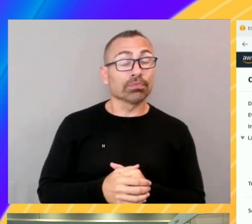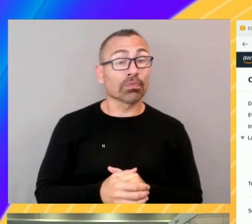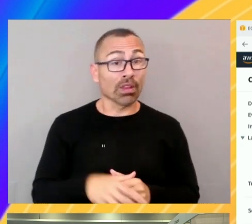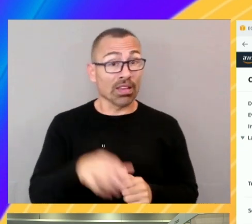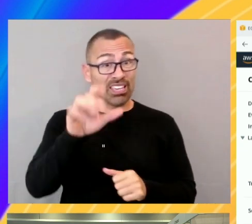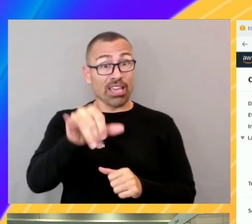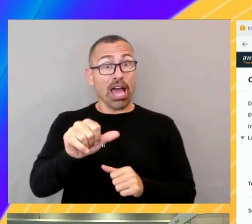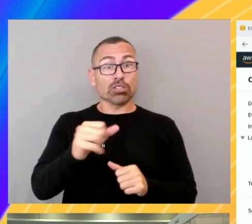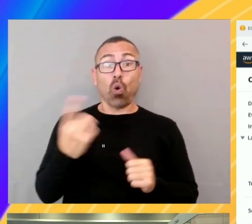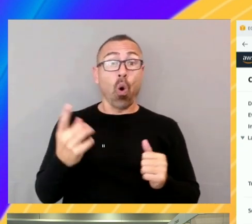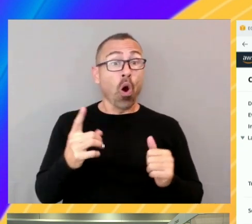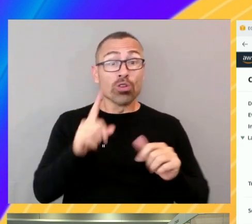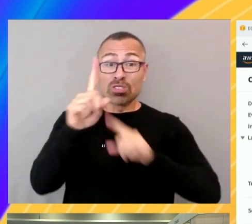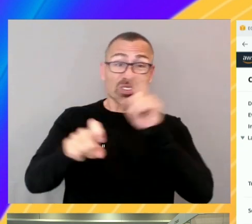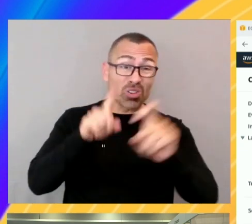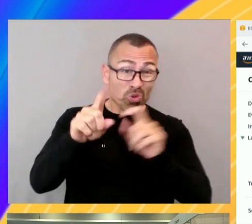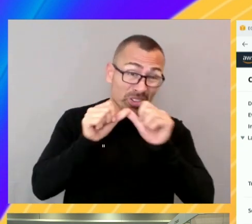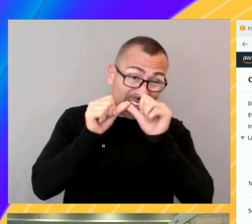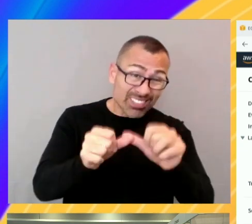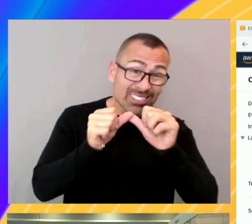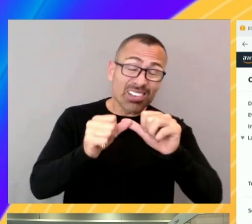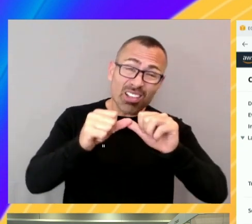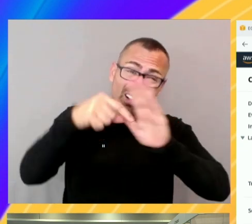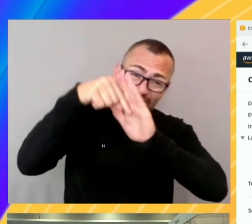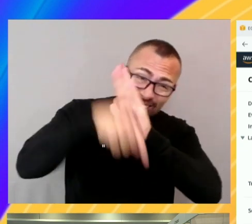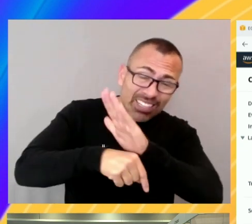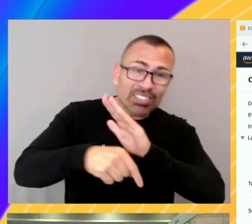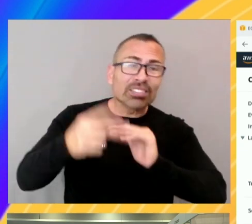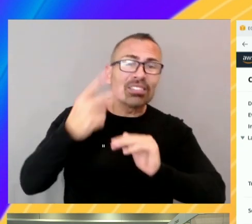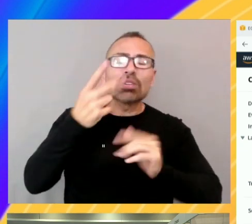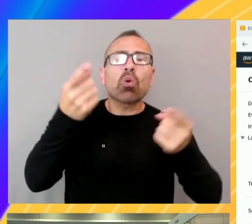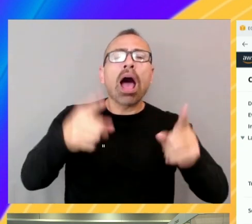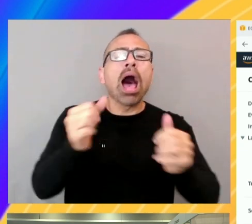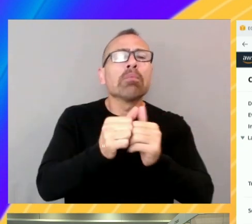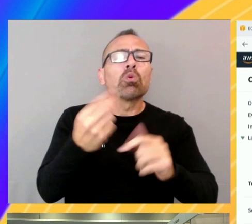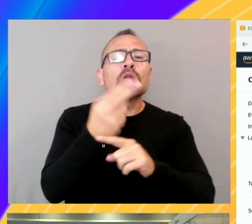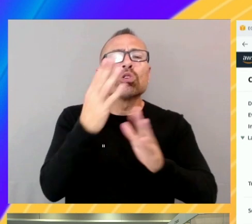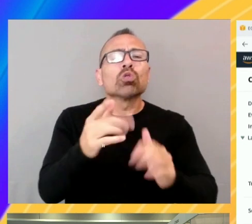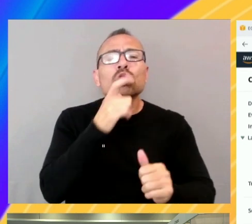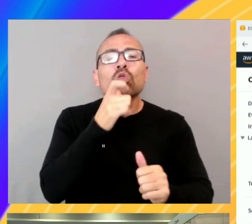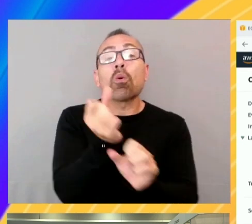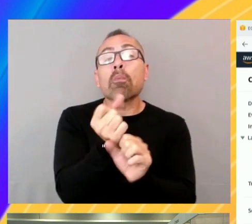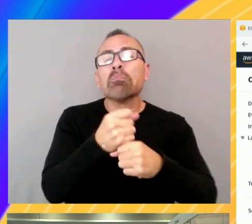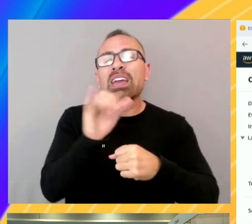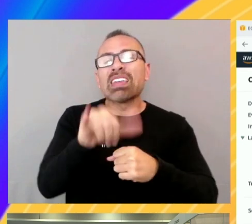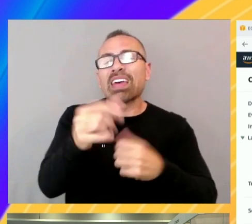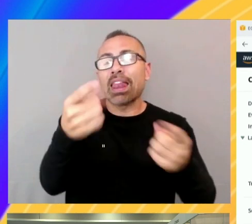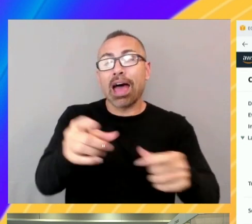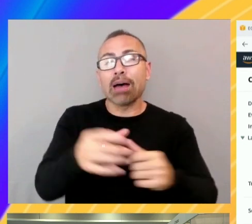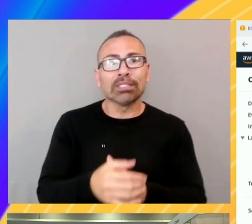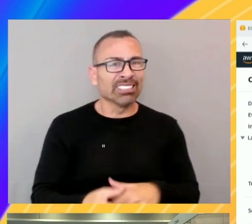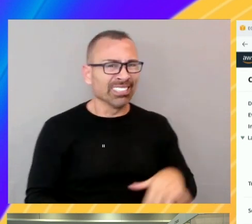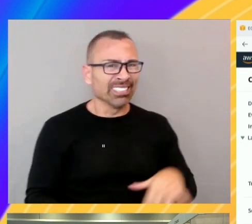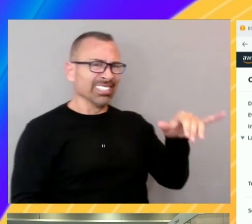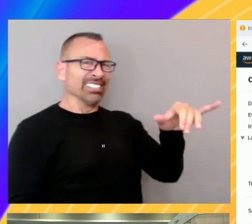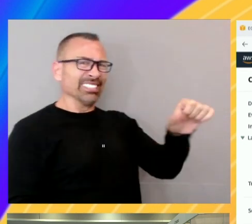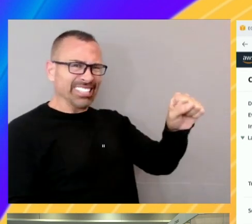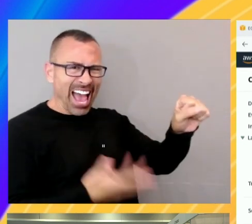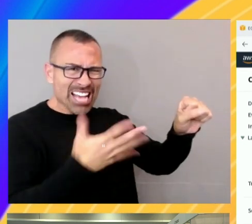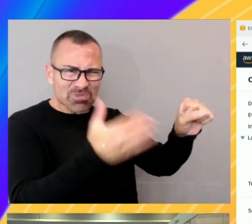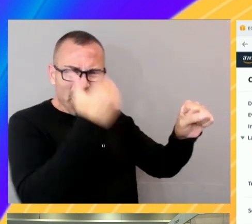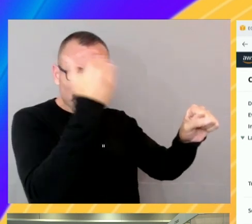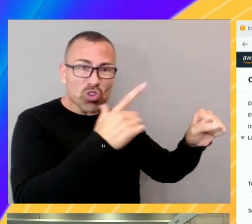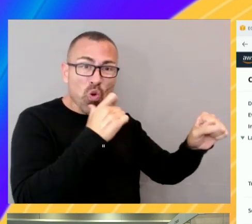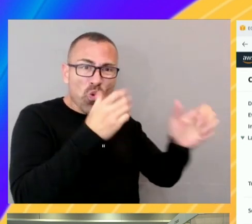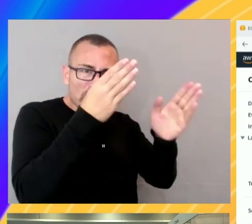instance, Yeah. right? What Who else did what else did he do? Yes. Or Okay. did So she do? all right, we found the user. Let's make a new query for everything that